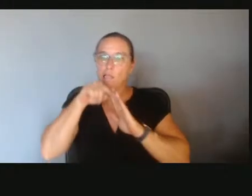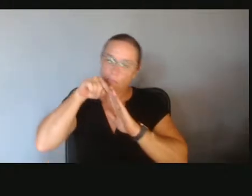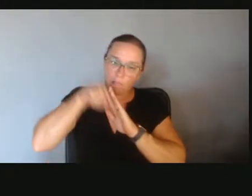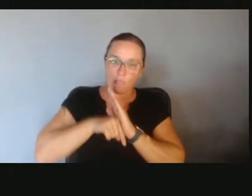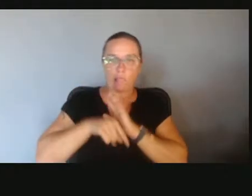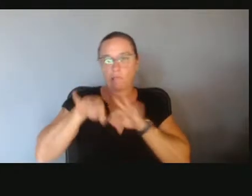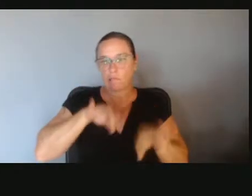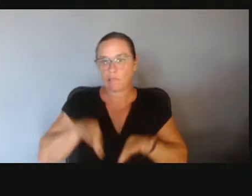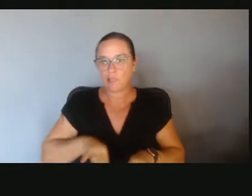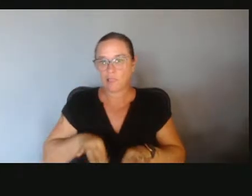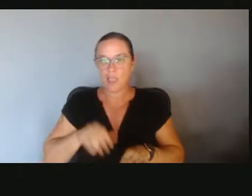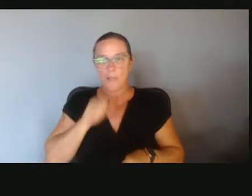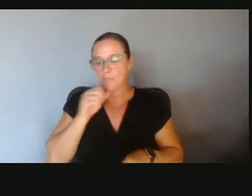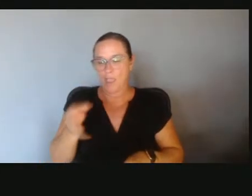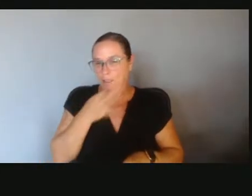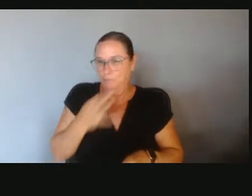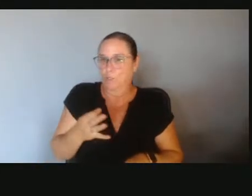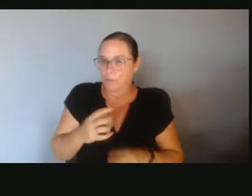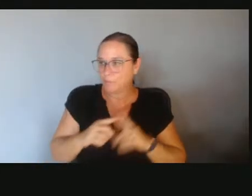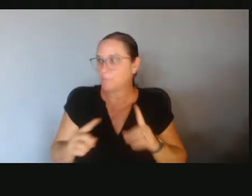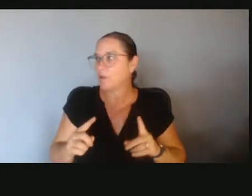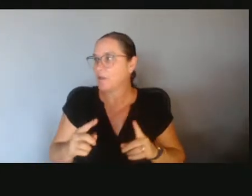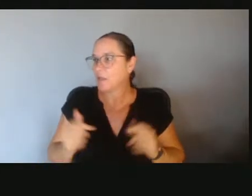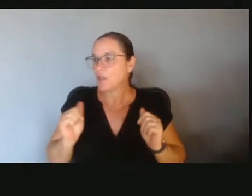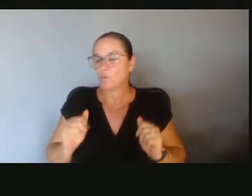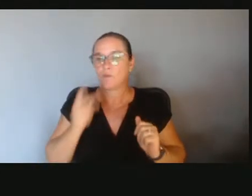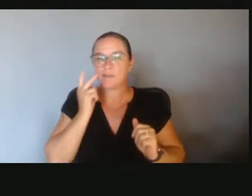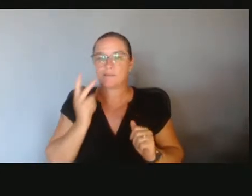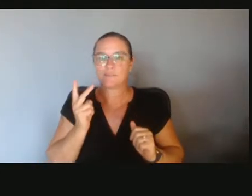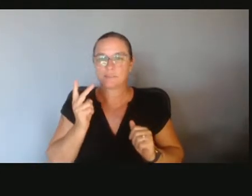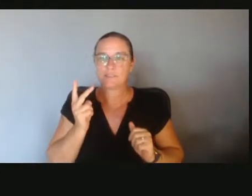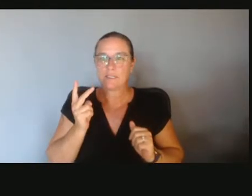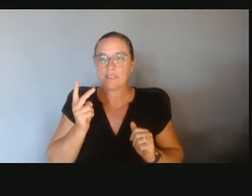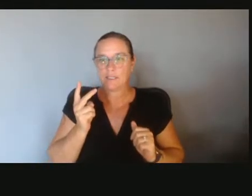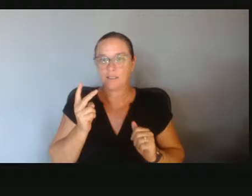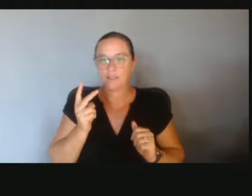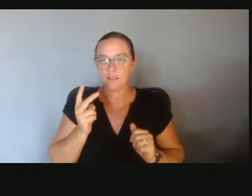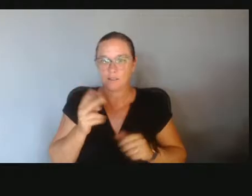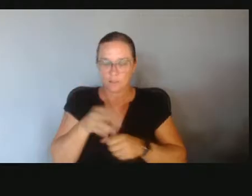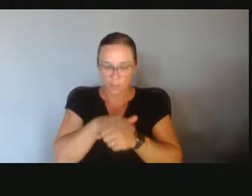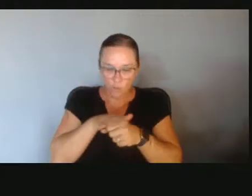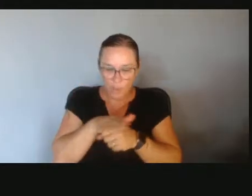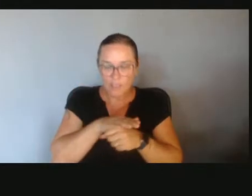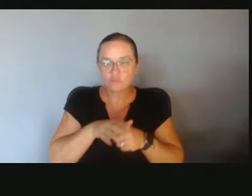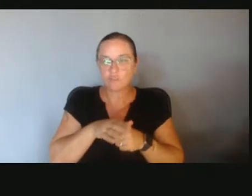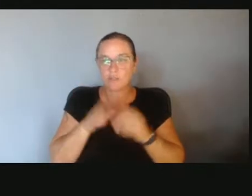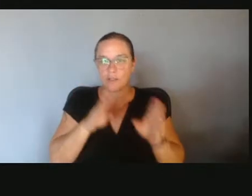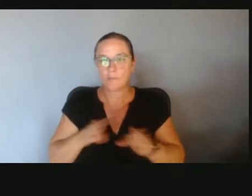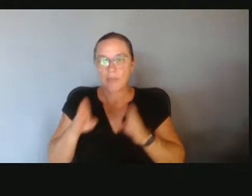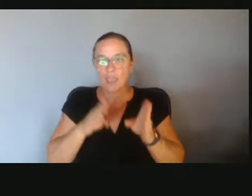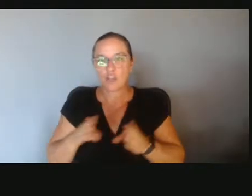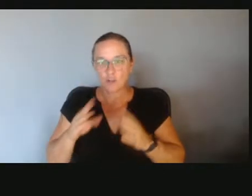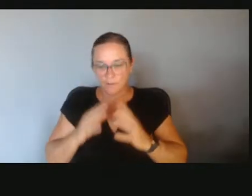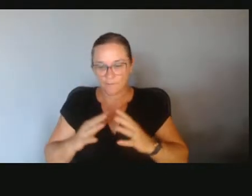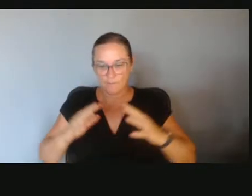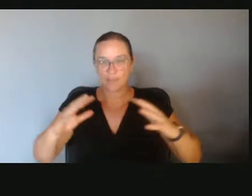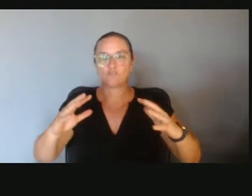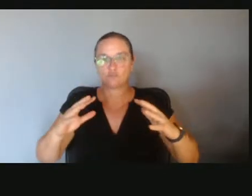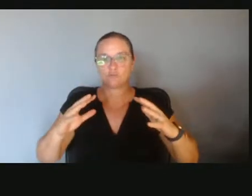this. But what we can at least see is the locations and the patterns of inflation, and